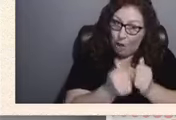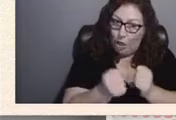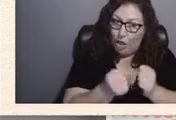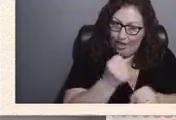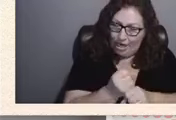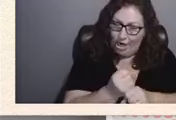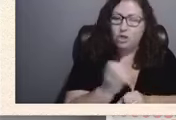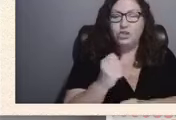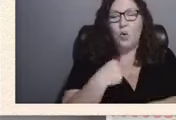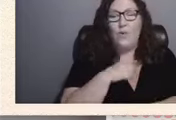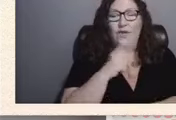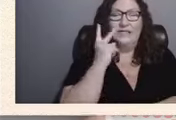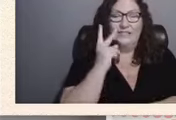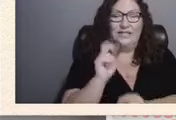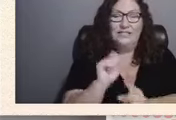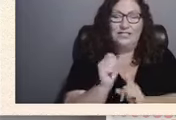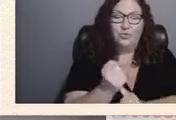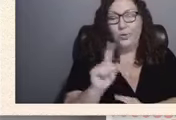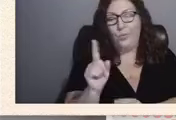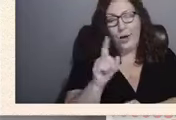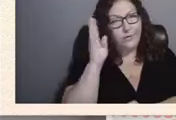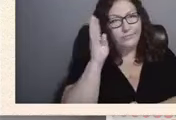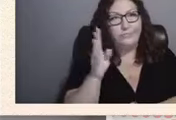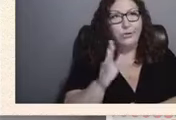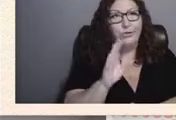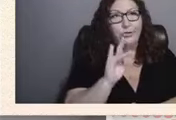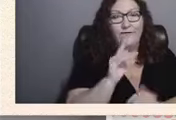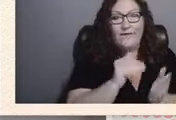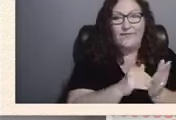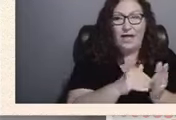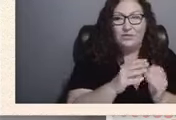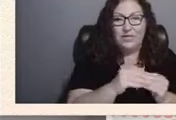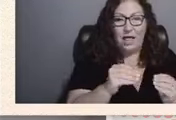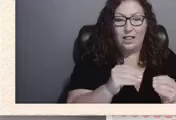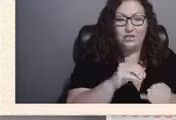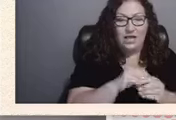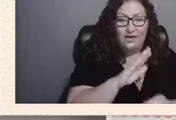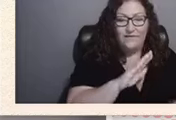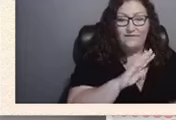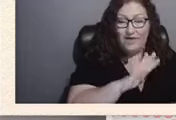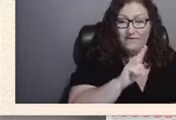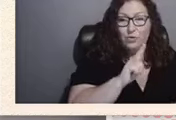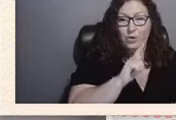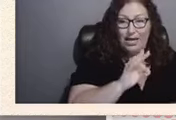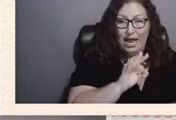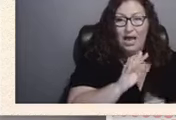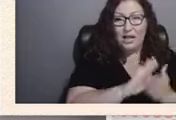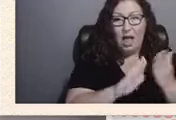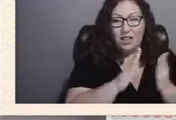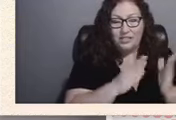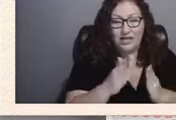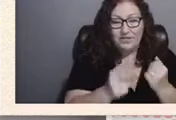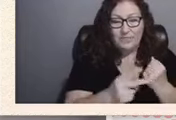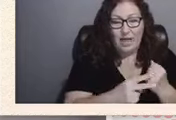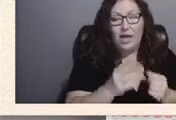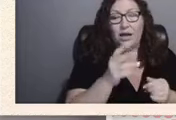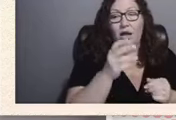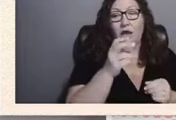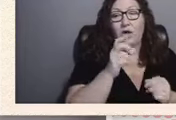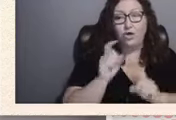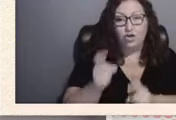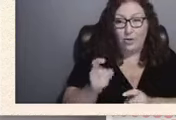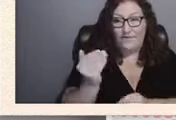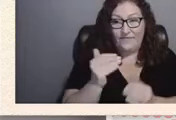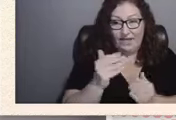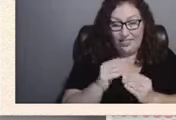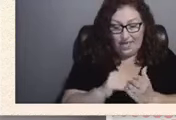seen situations where, let's say you had $25,000 in a 529 college savings plan, you would contribute $15,000 this calendar year,